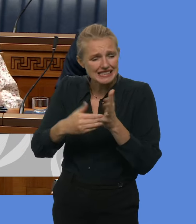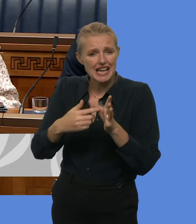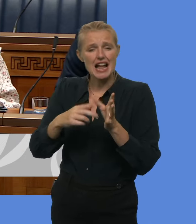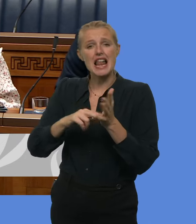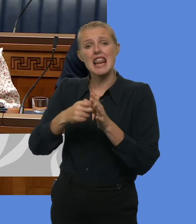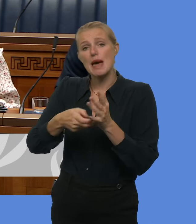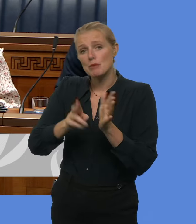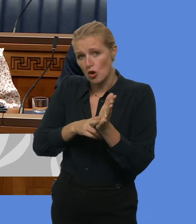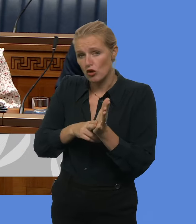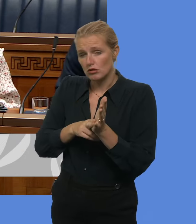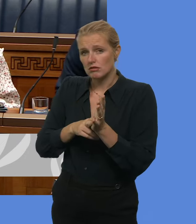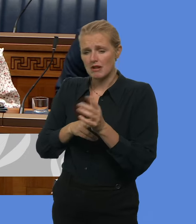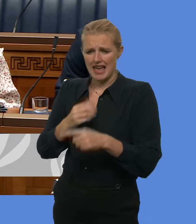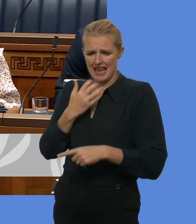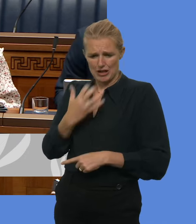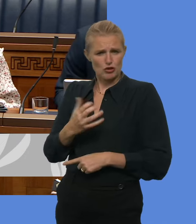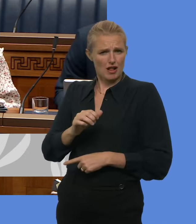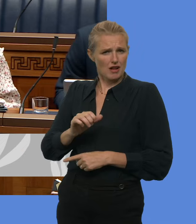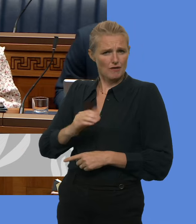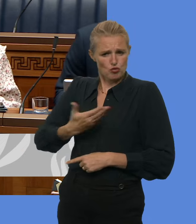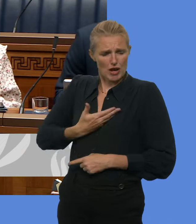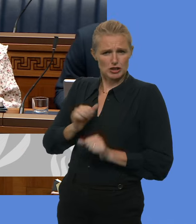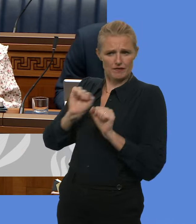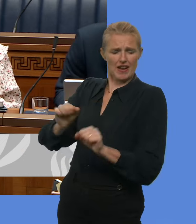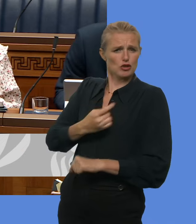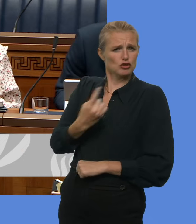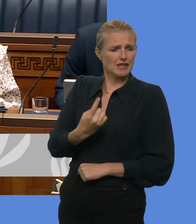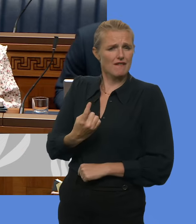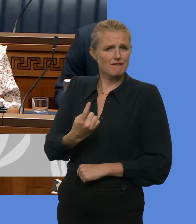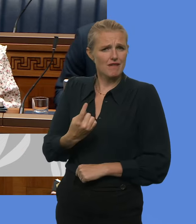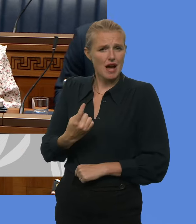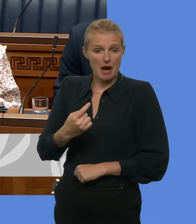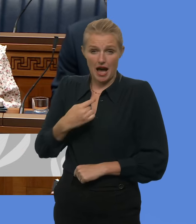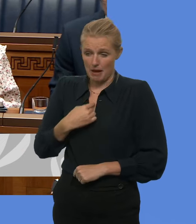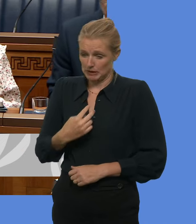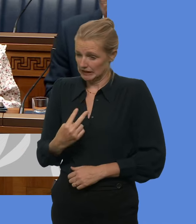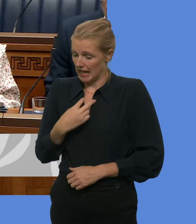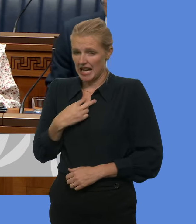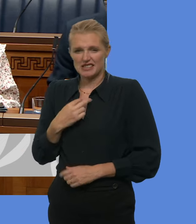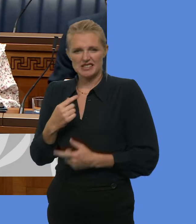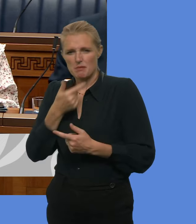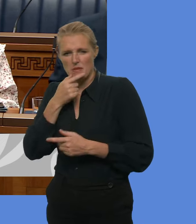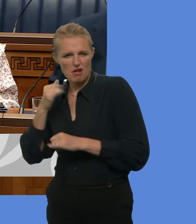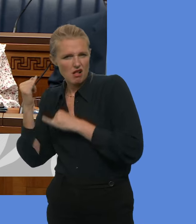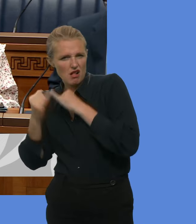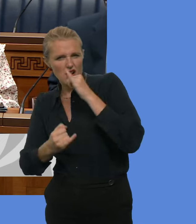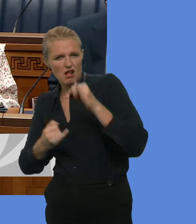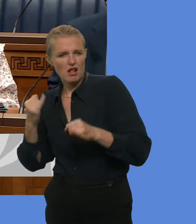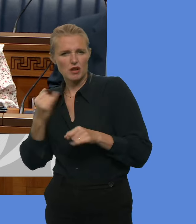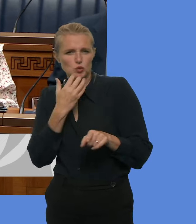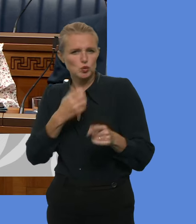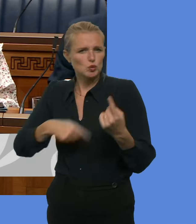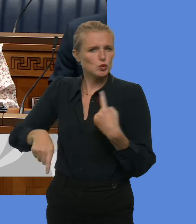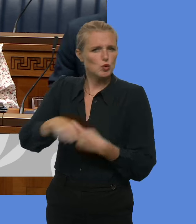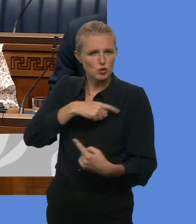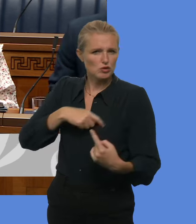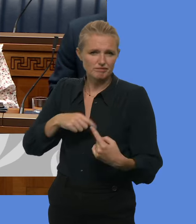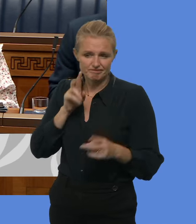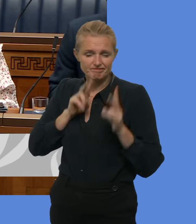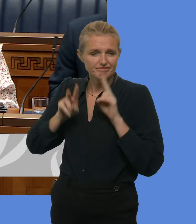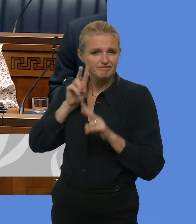of course, has a right to defend herself. I am deeply saddened by the anti-Semitism and the racism that has been demonstrated on